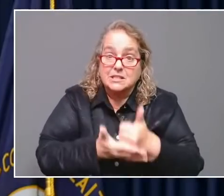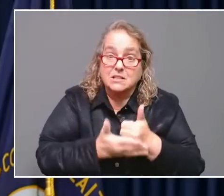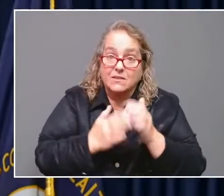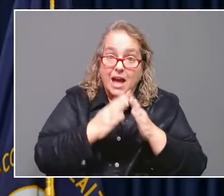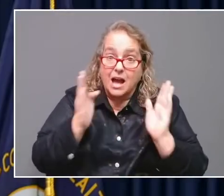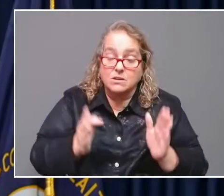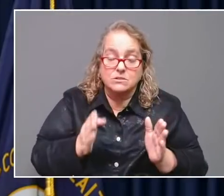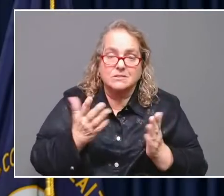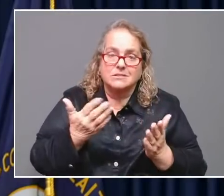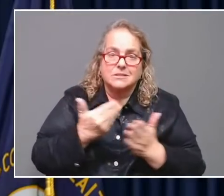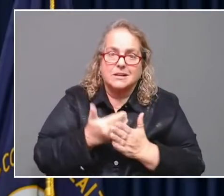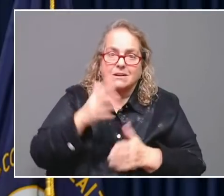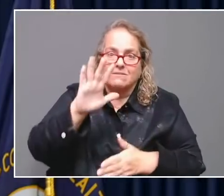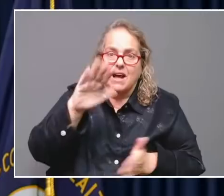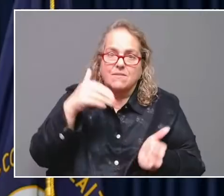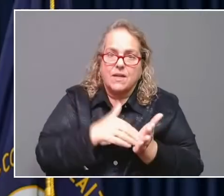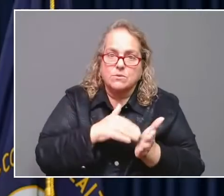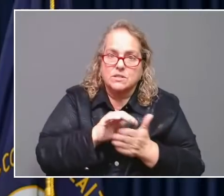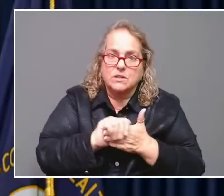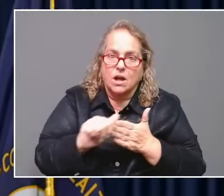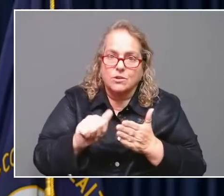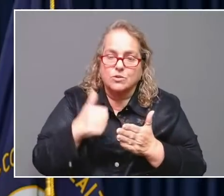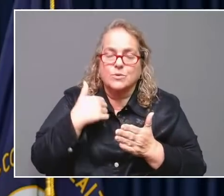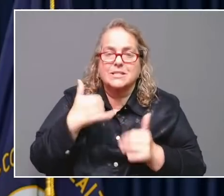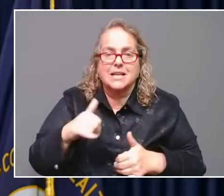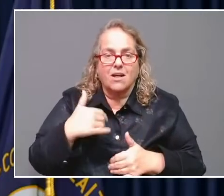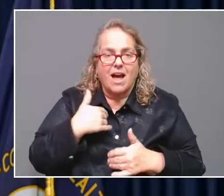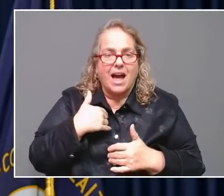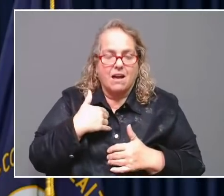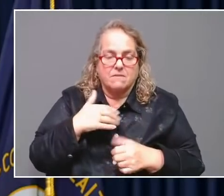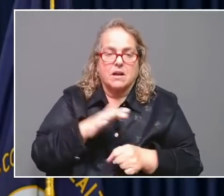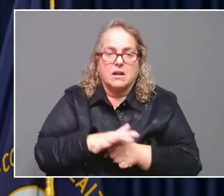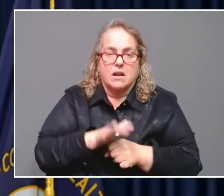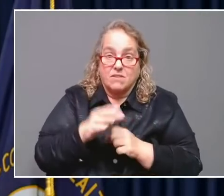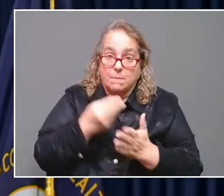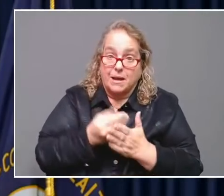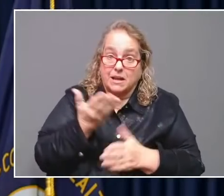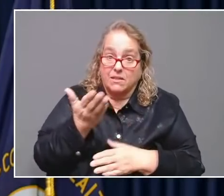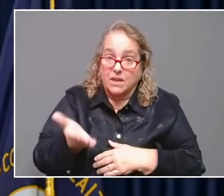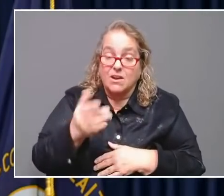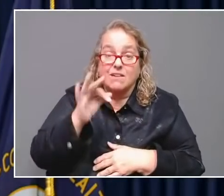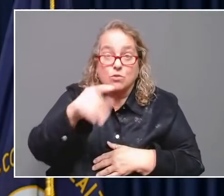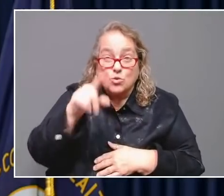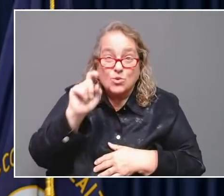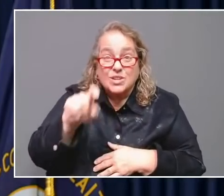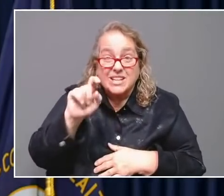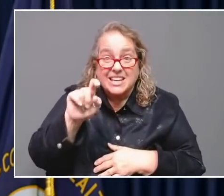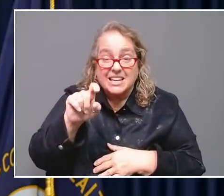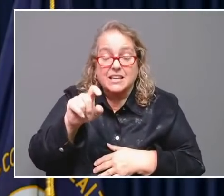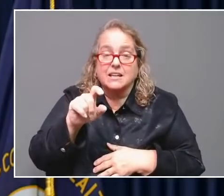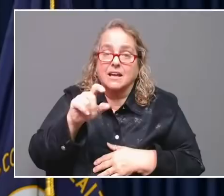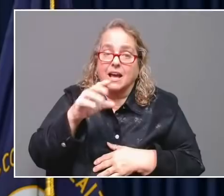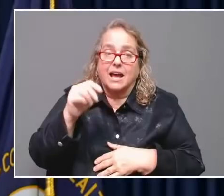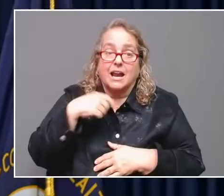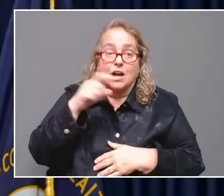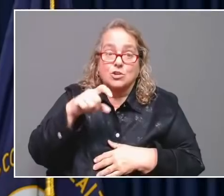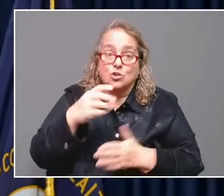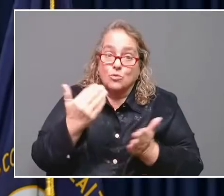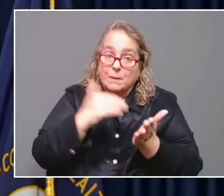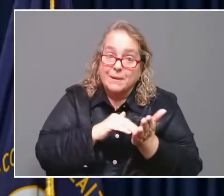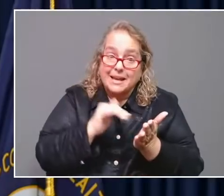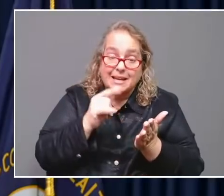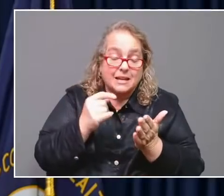$5,000. We still have significant funds in it. So if you are in need, and I should probably repeat this just about every